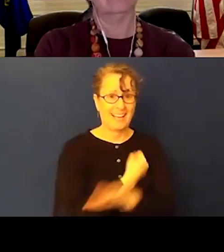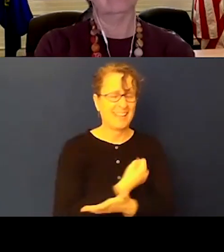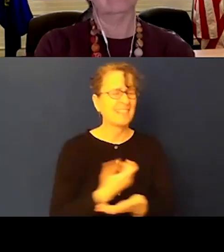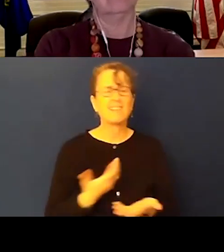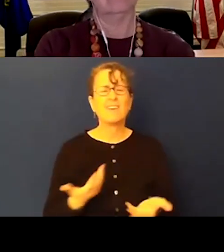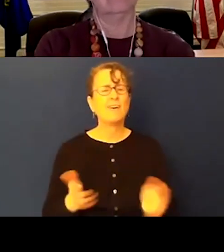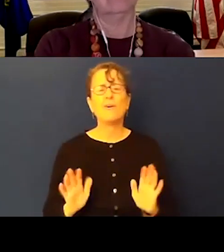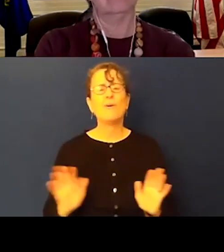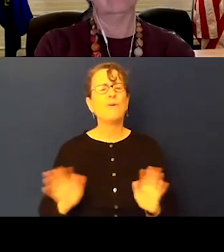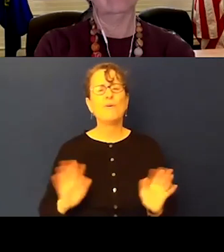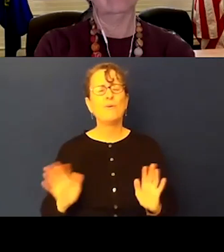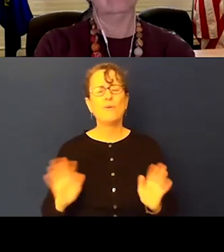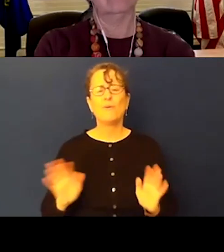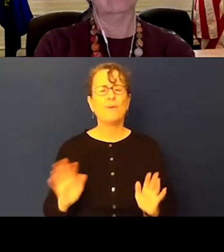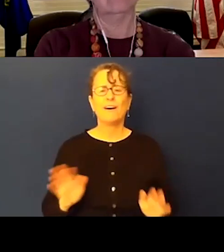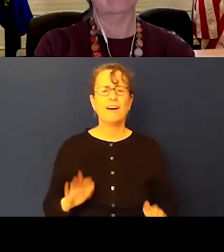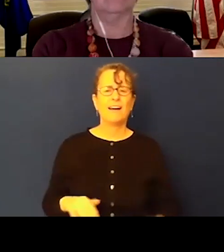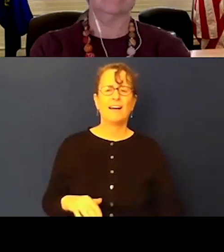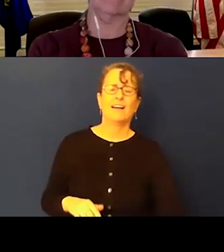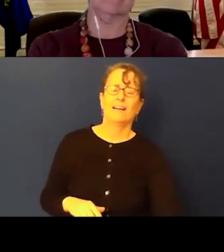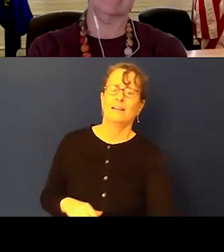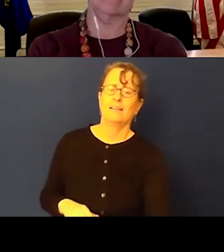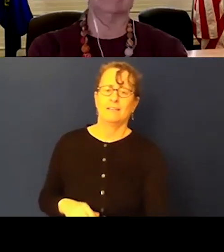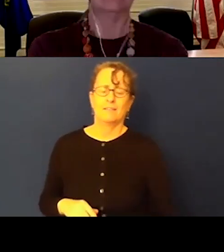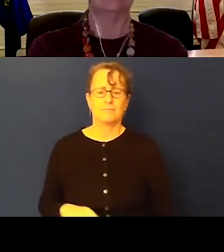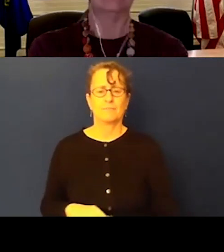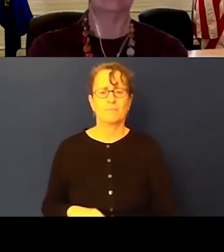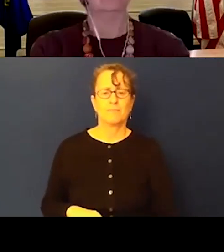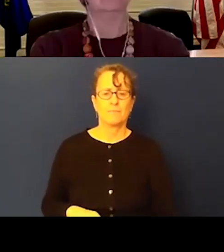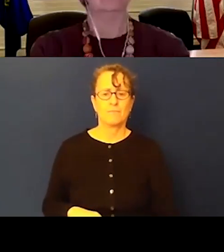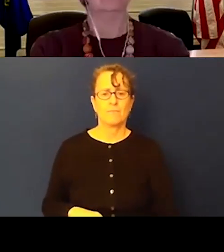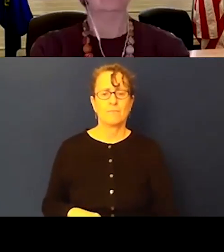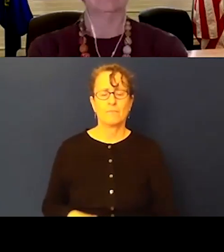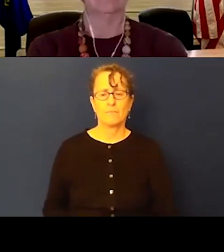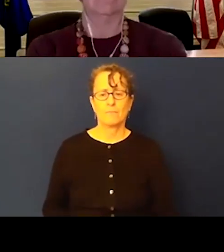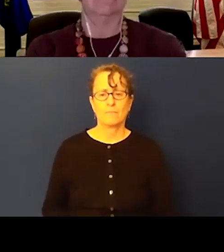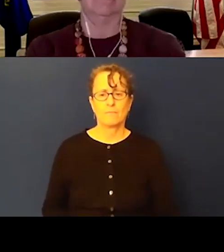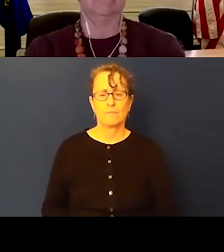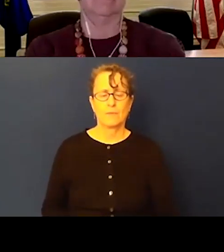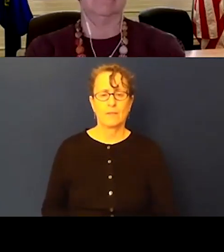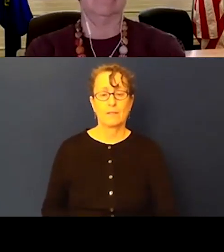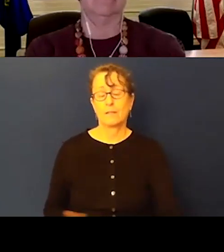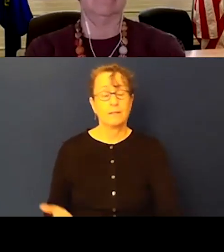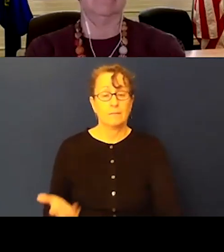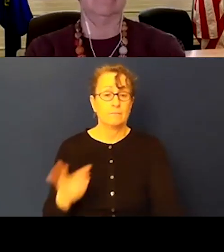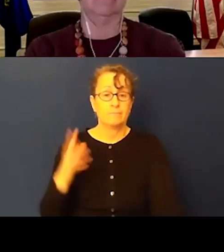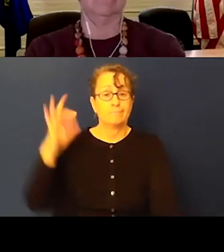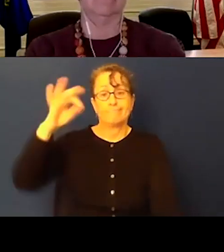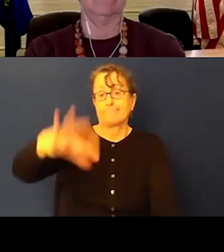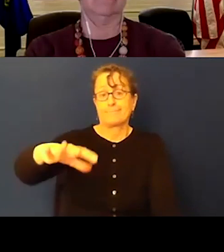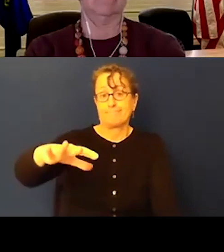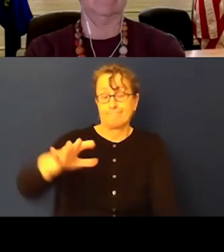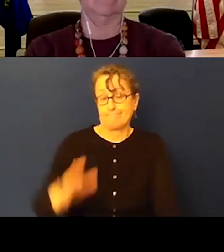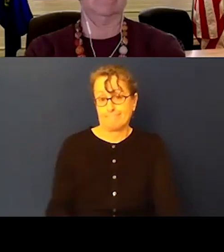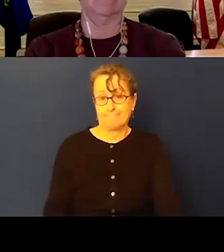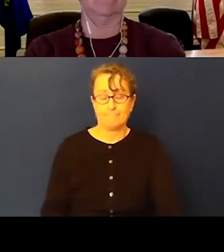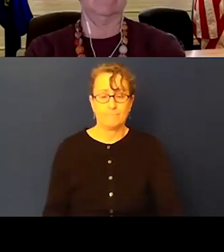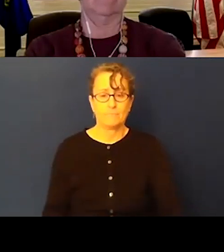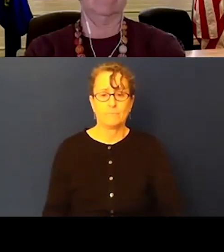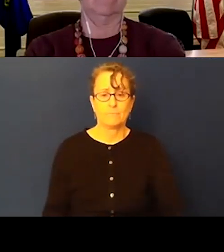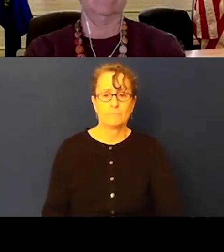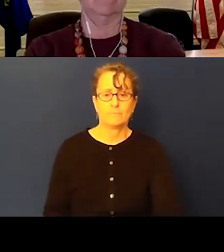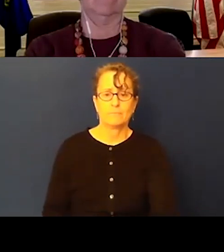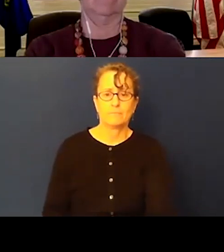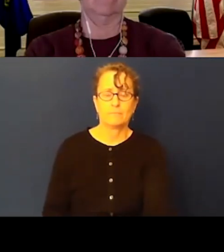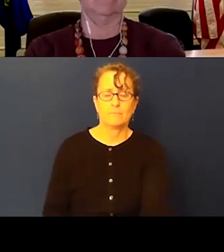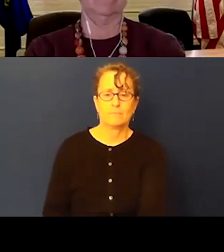parents or as people with elder care responsibilities. So just an idea to